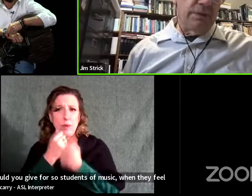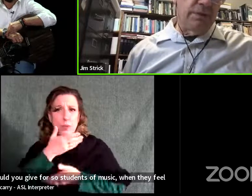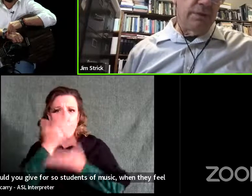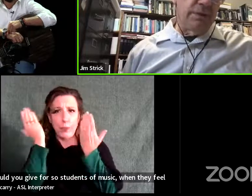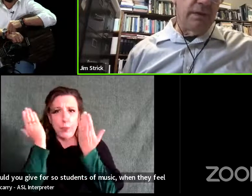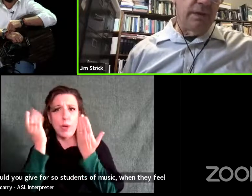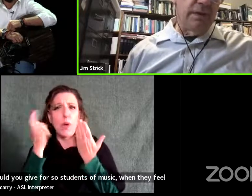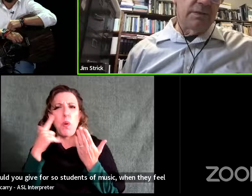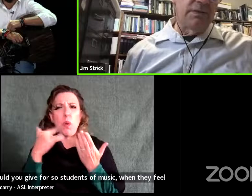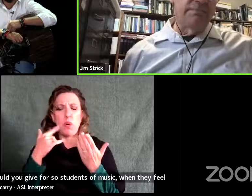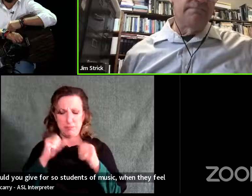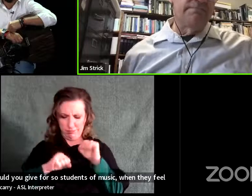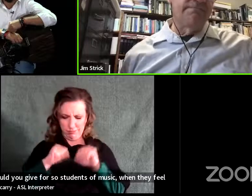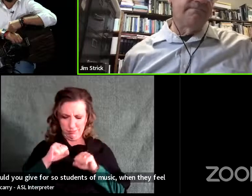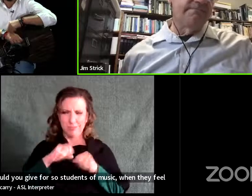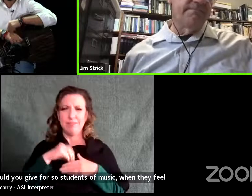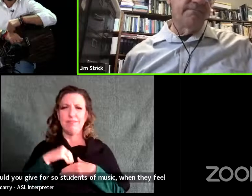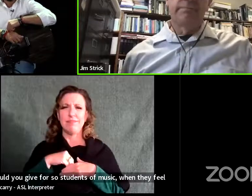they question their talents?